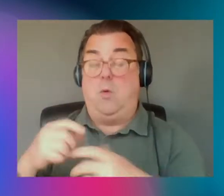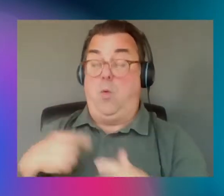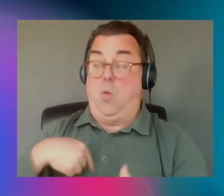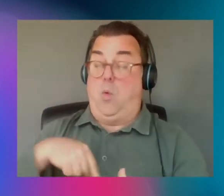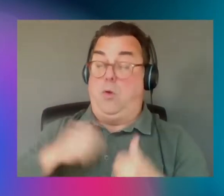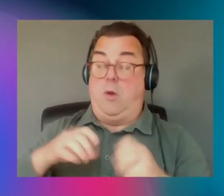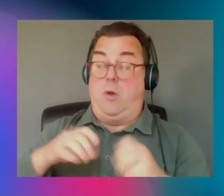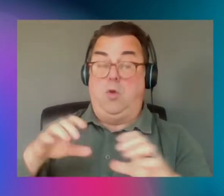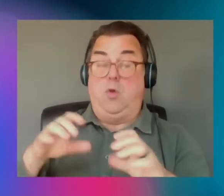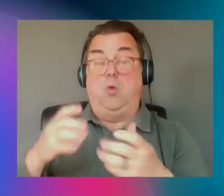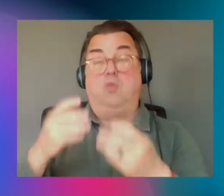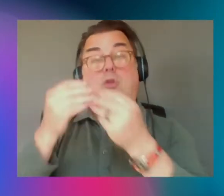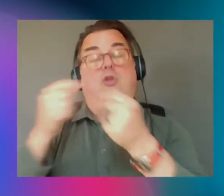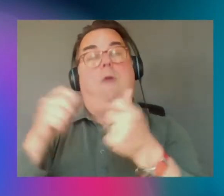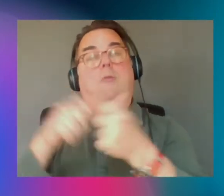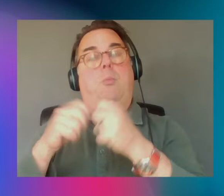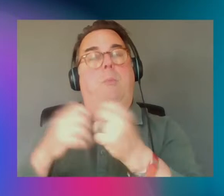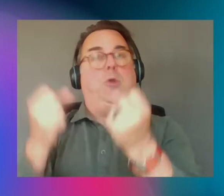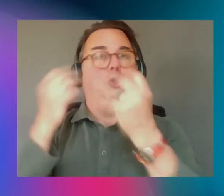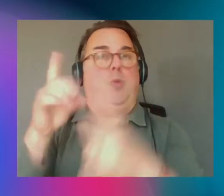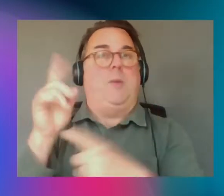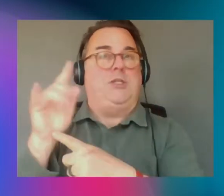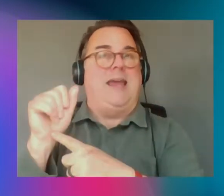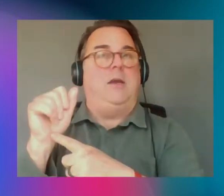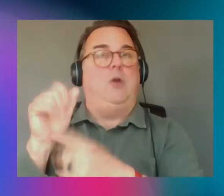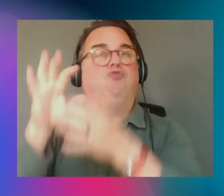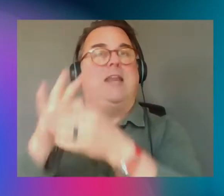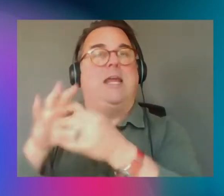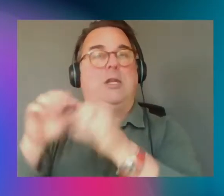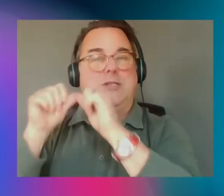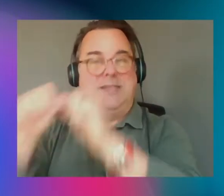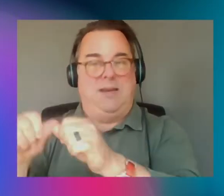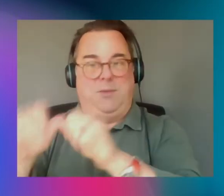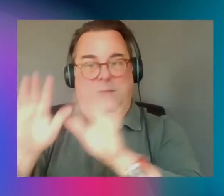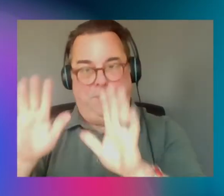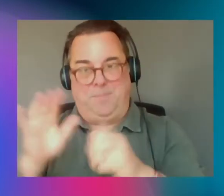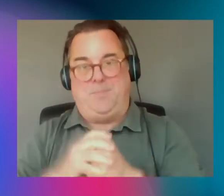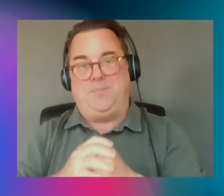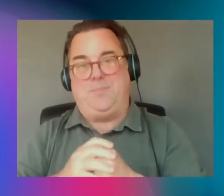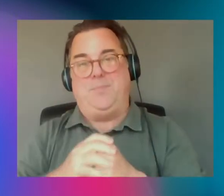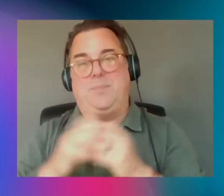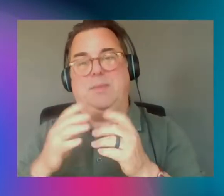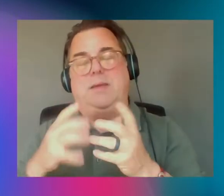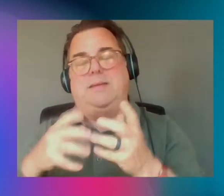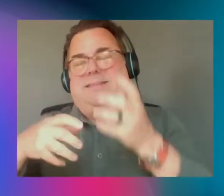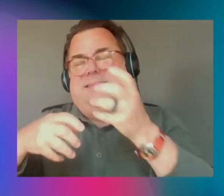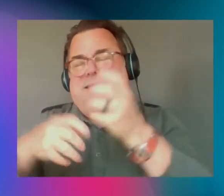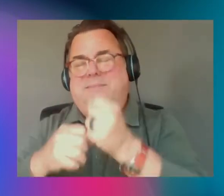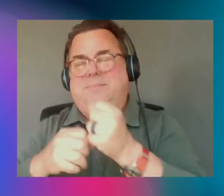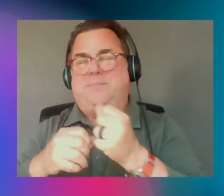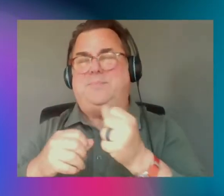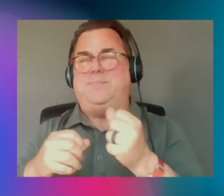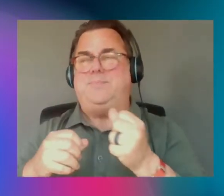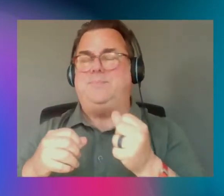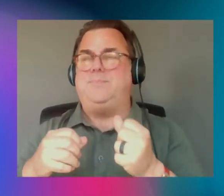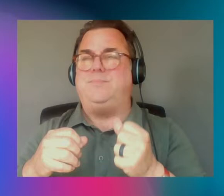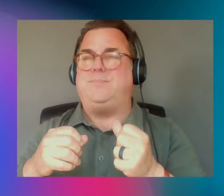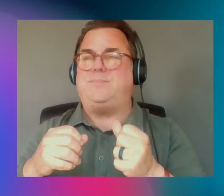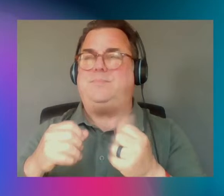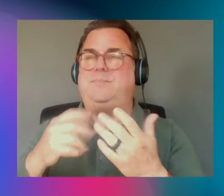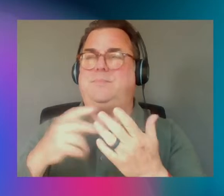solve the data problem in sustainability. Okay, so in a nutshell, it's a tech for good program, and what it means